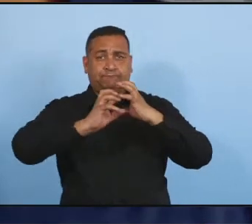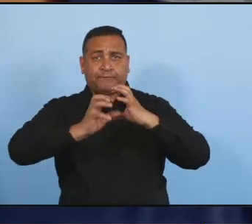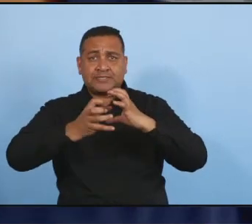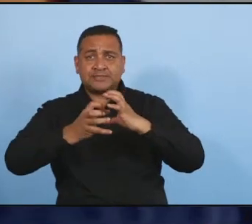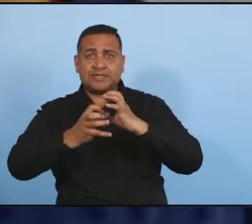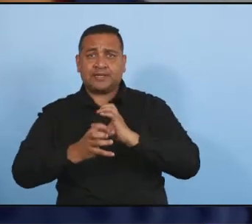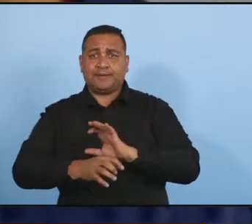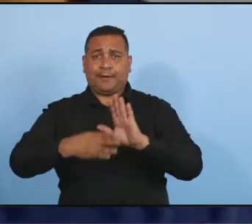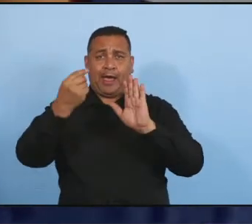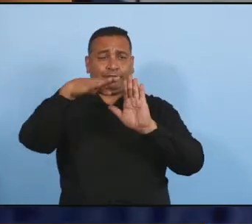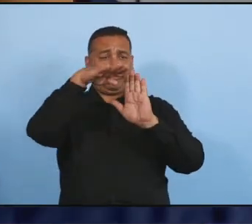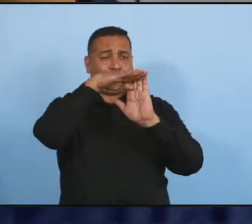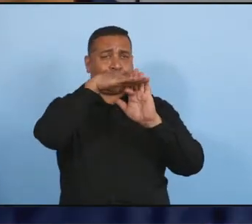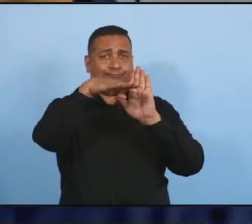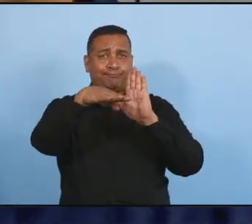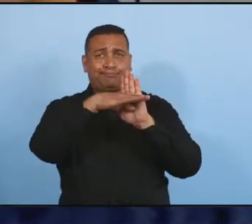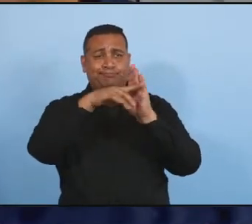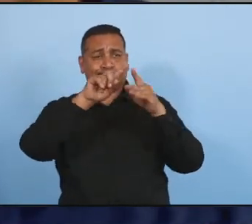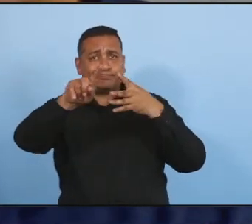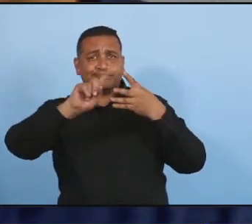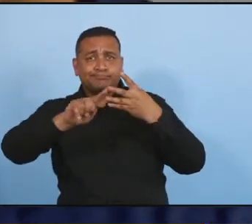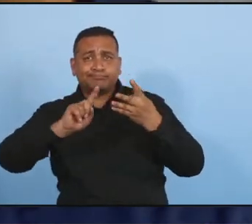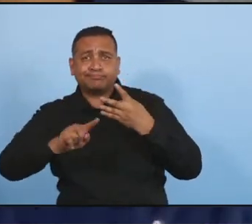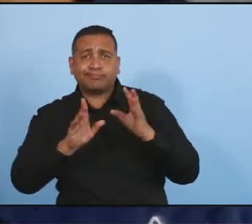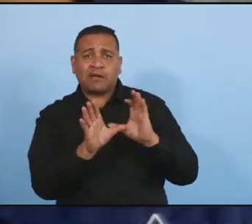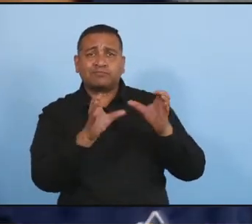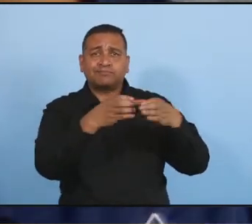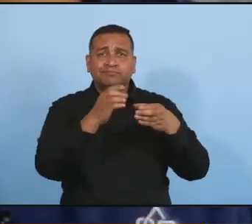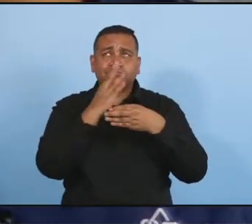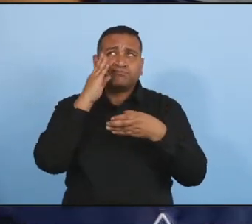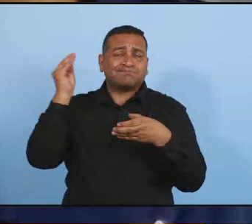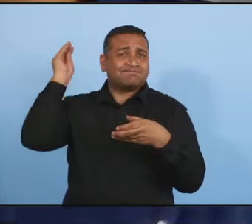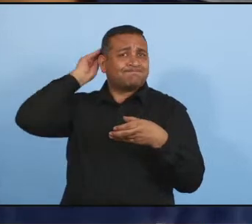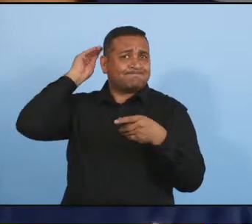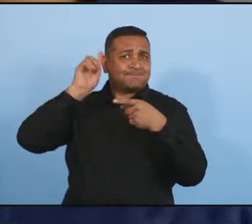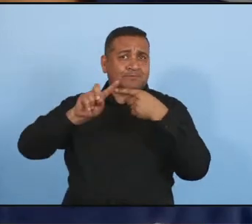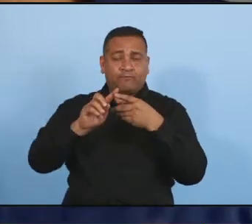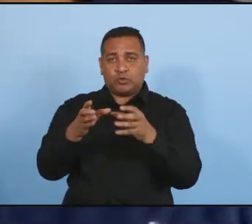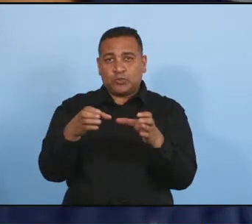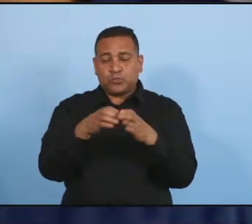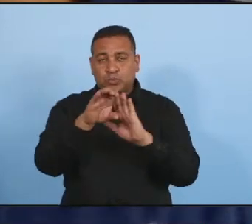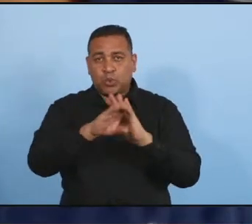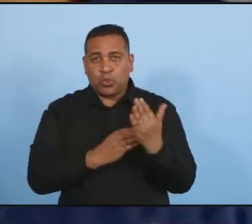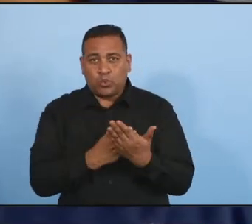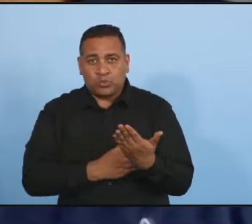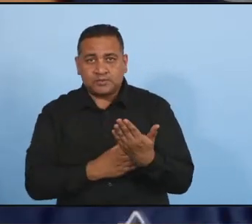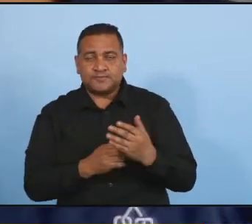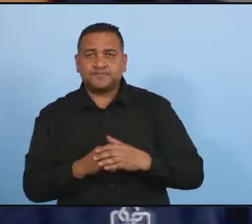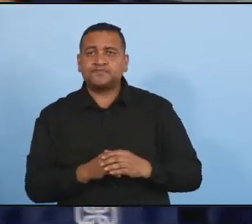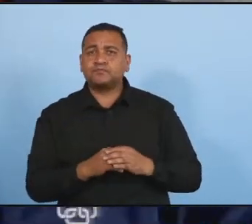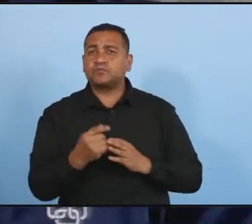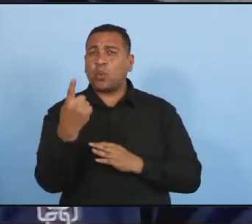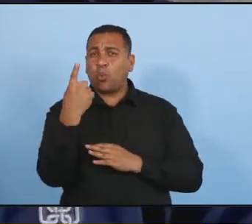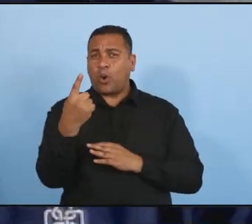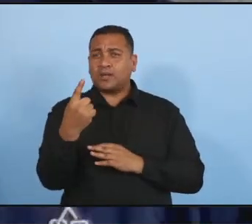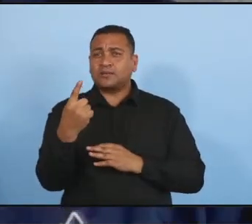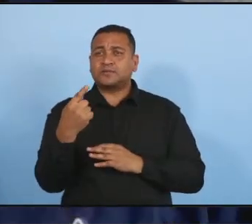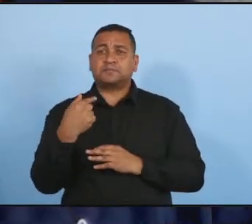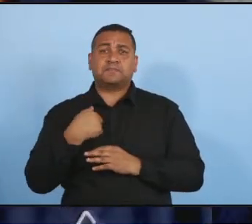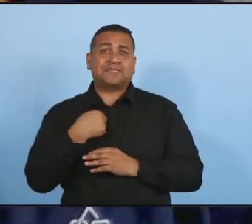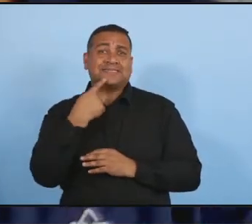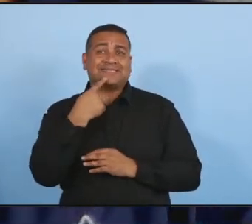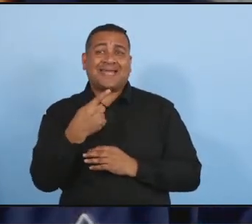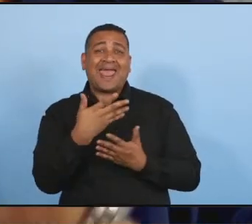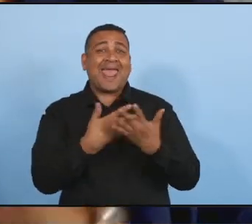got a little bit more insight in what the courses are all about, and you've visually seen it. But the one thing I will say, I'm in awe of any person who walks in